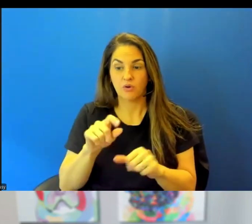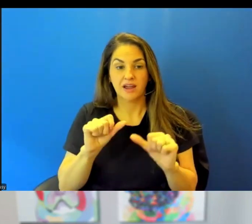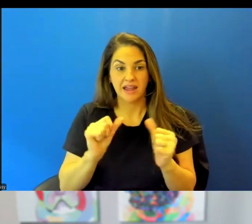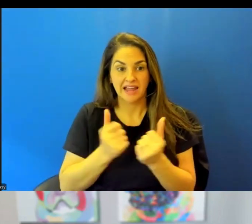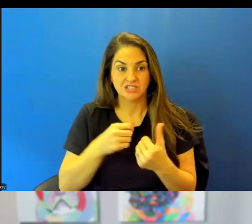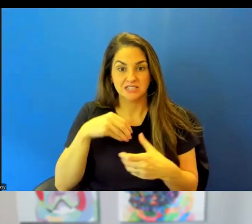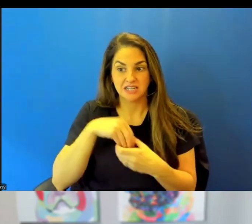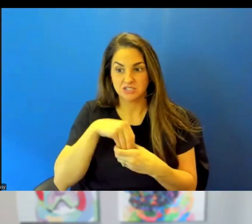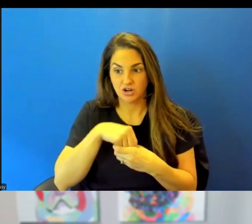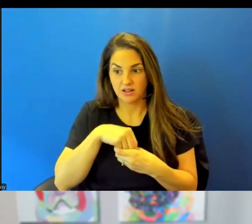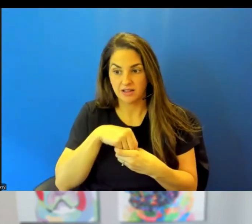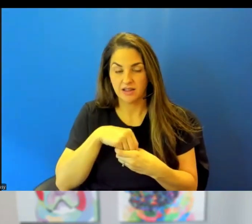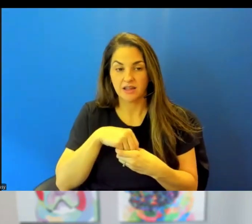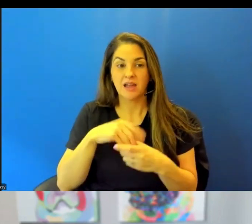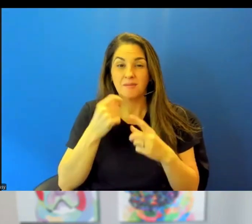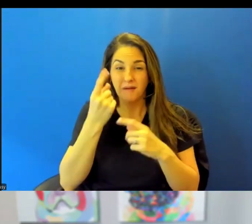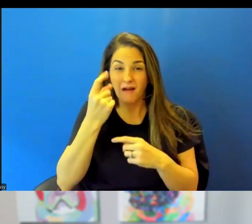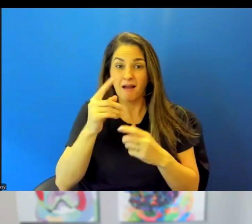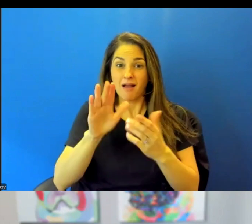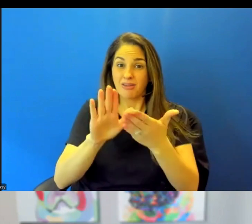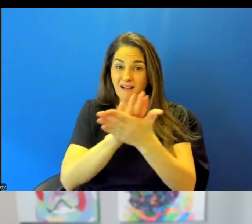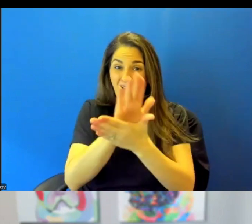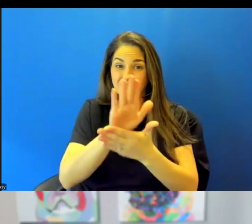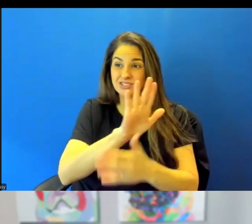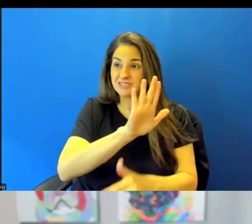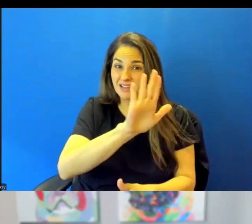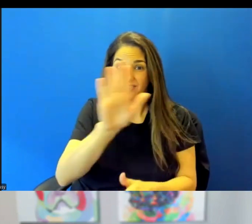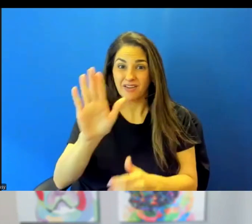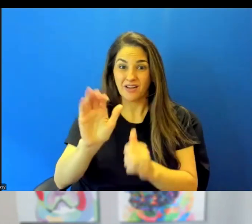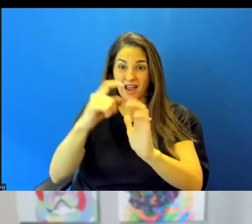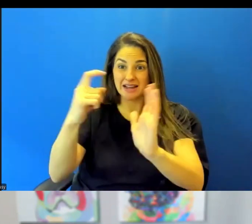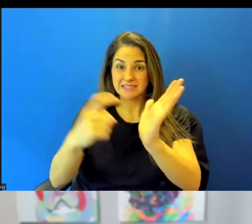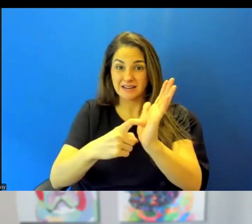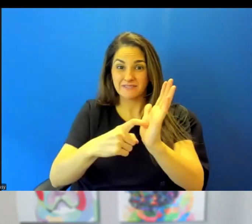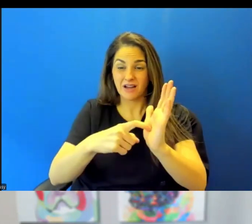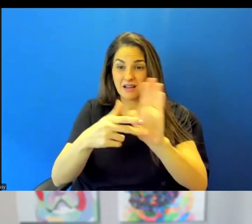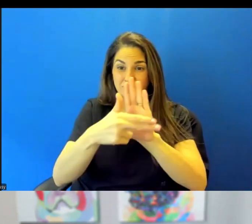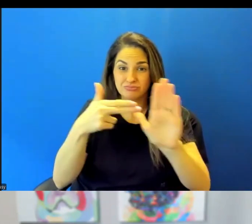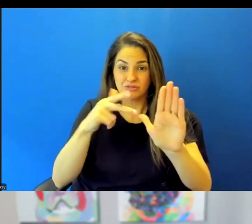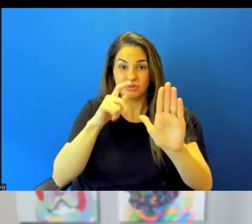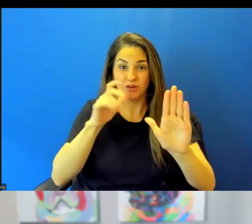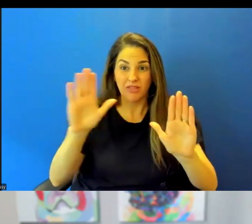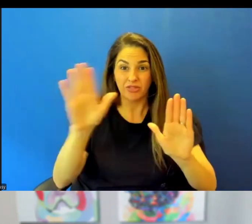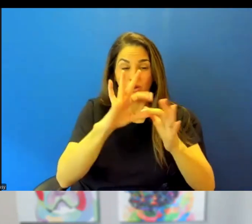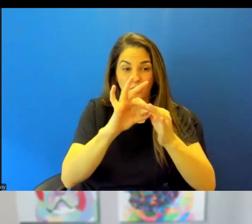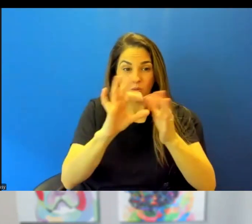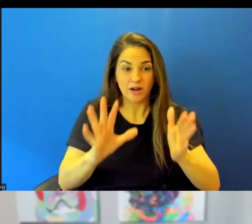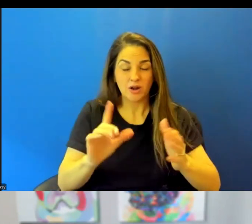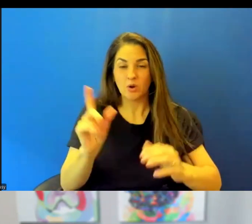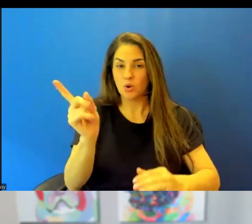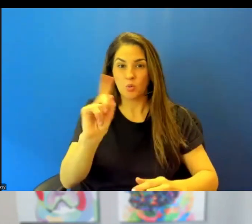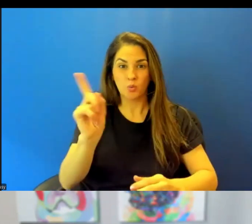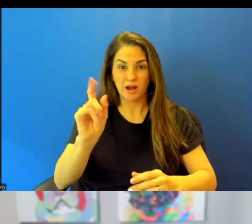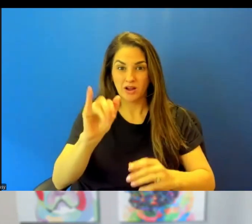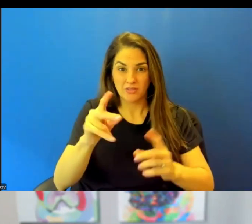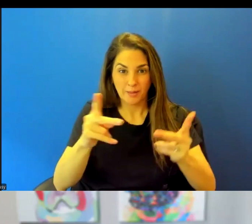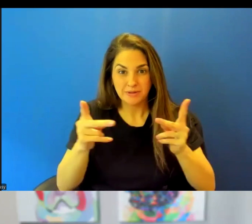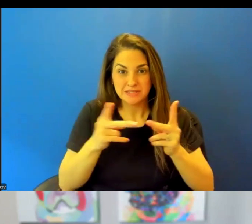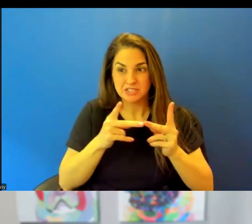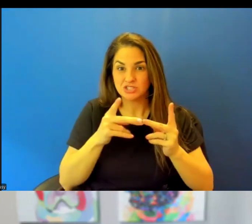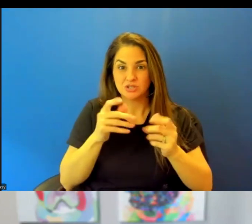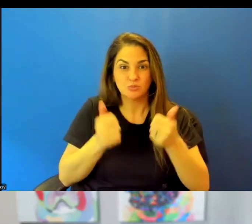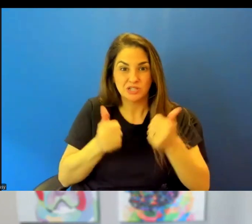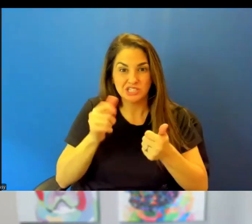internally. How the colleges identify their coordinator and where that position is going to live in the